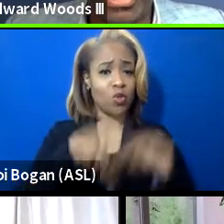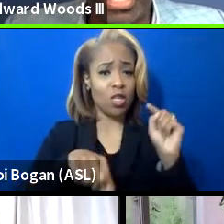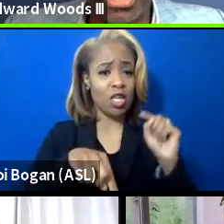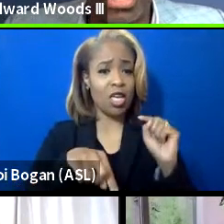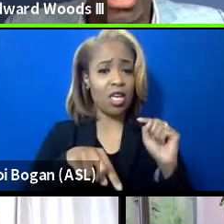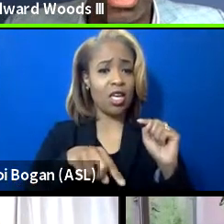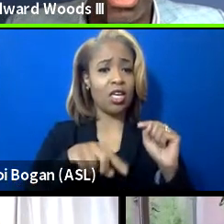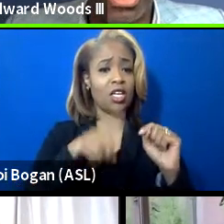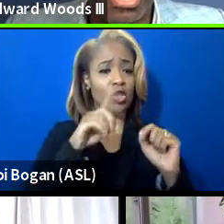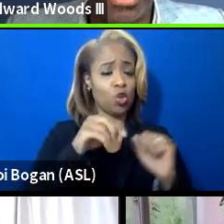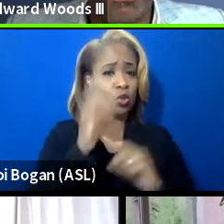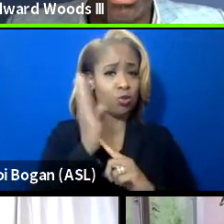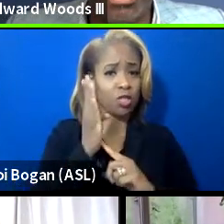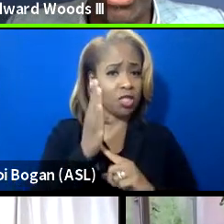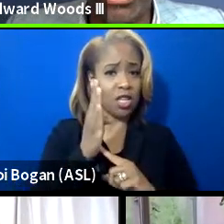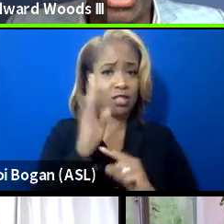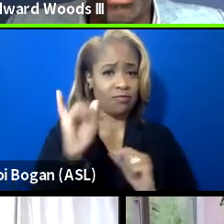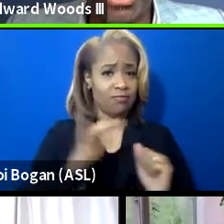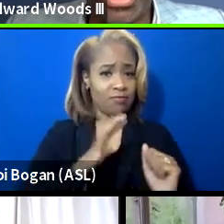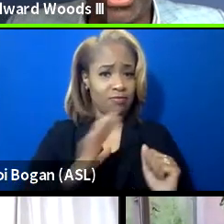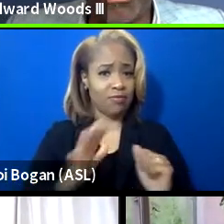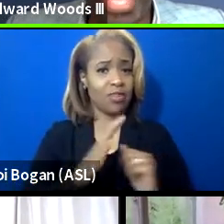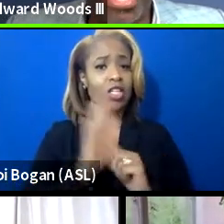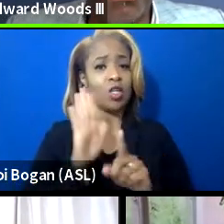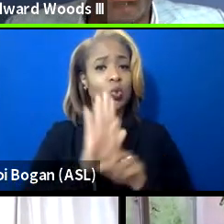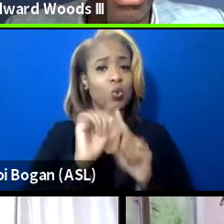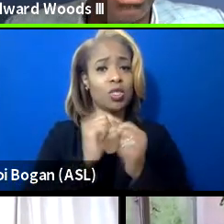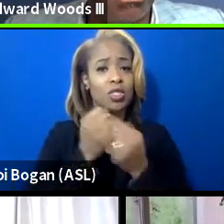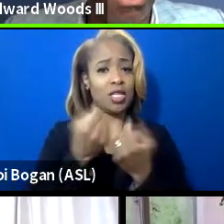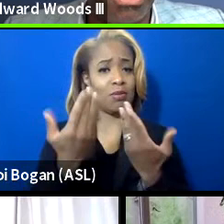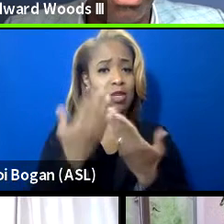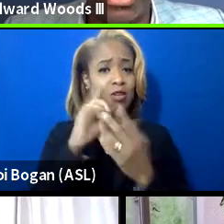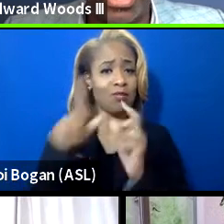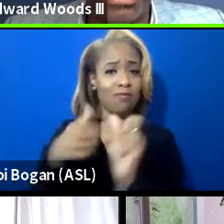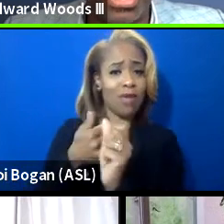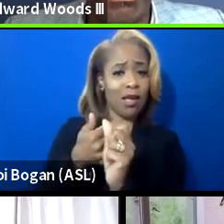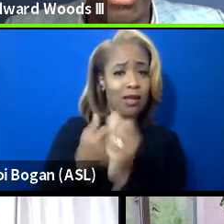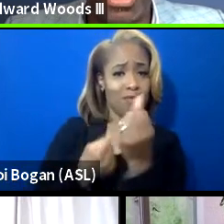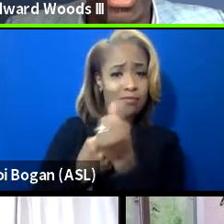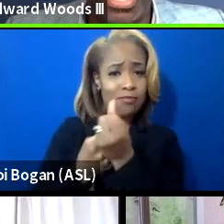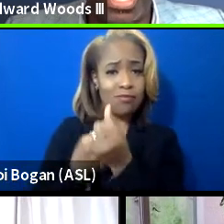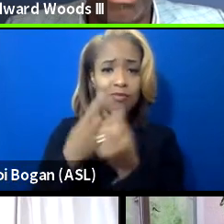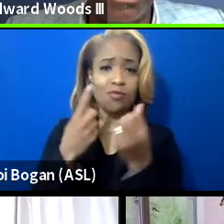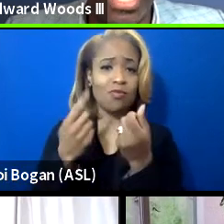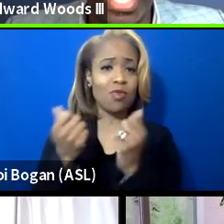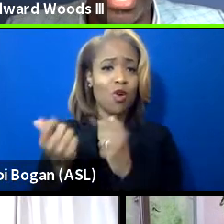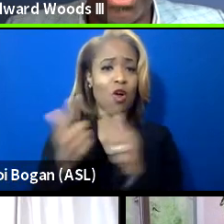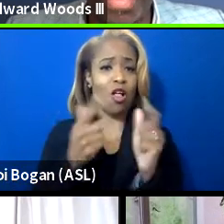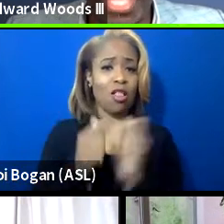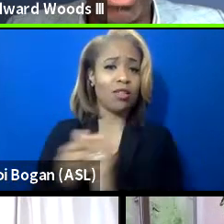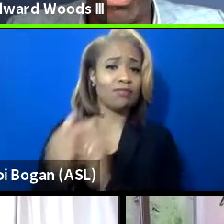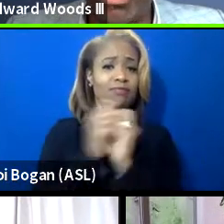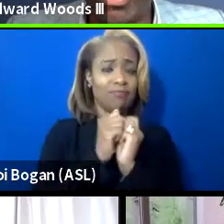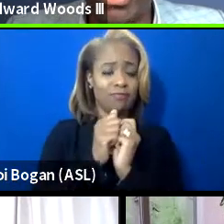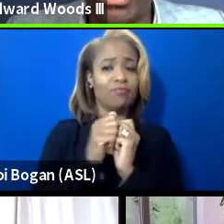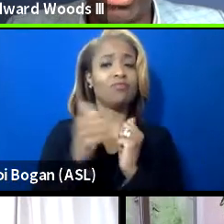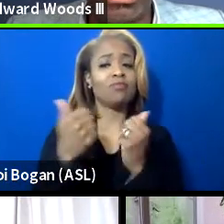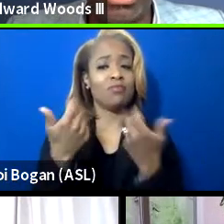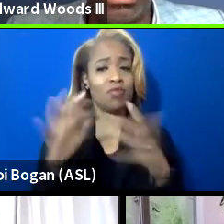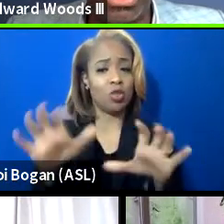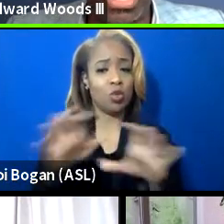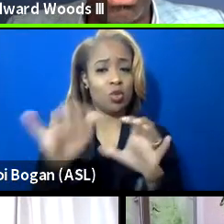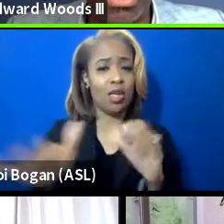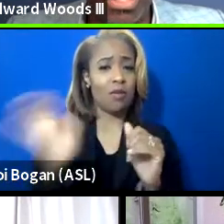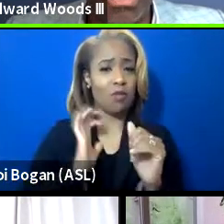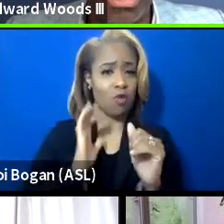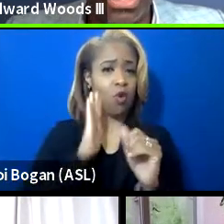actual presentation, your team is here to back up because we're all on the same team. And we've done that in the past and we'll continue